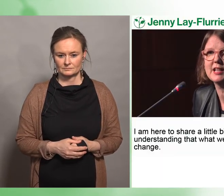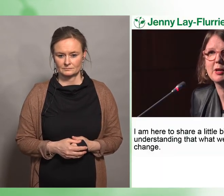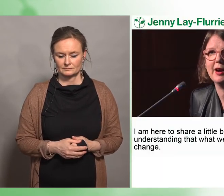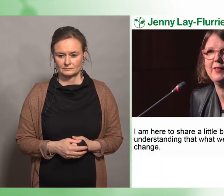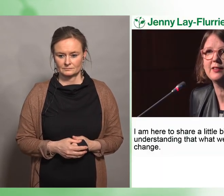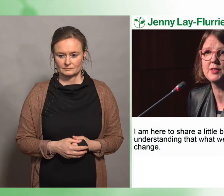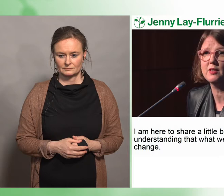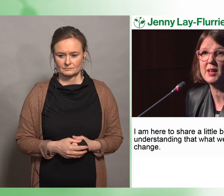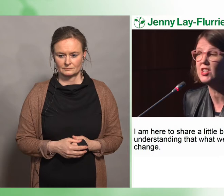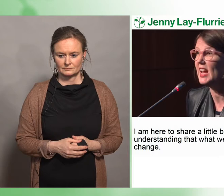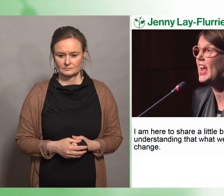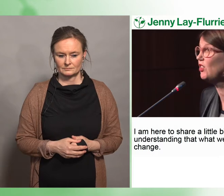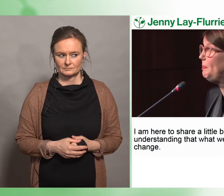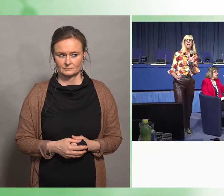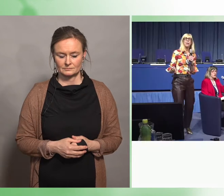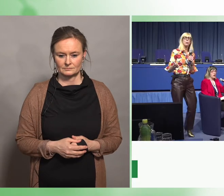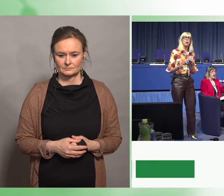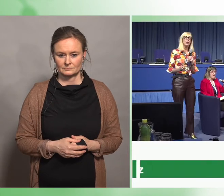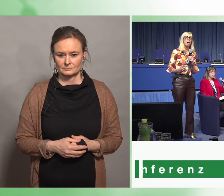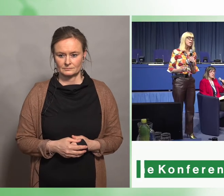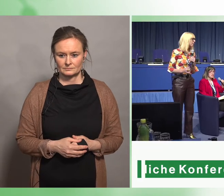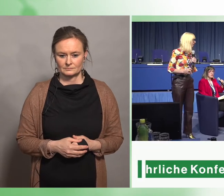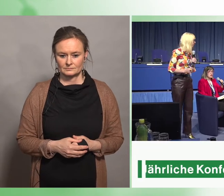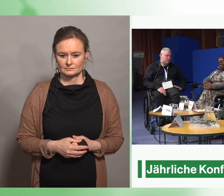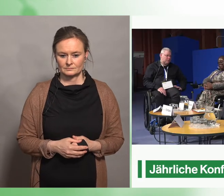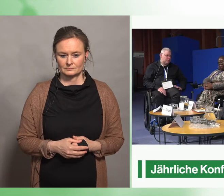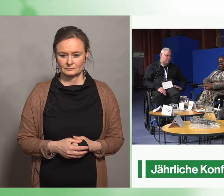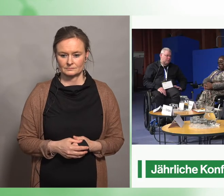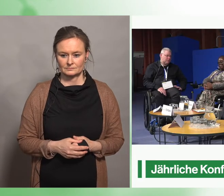understands the demographics of disability. It's big.